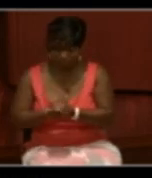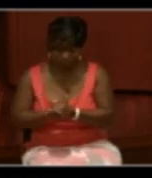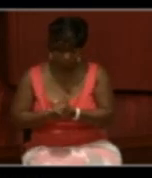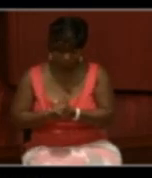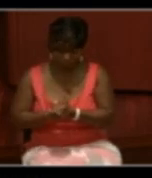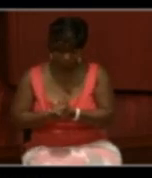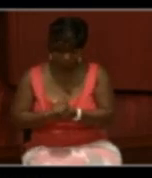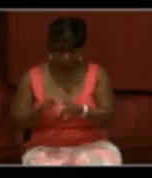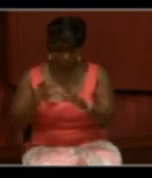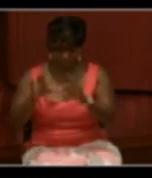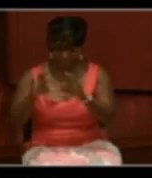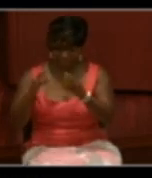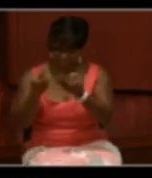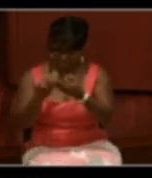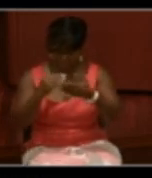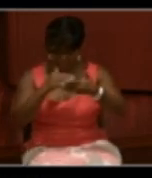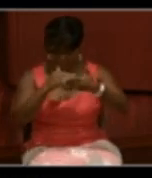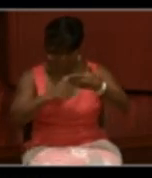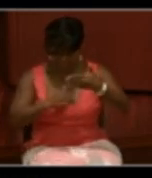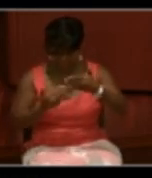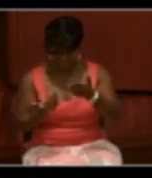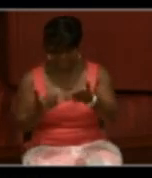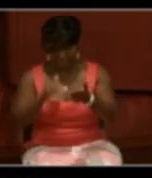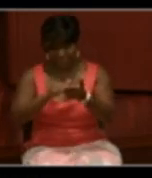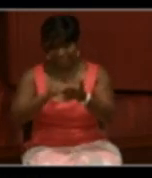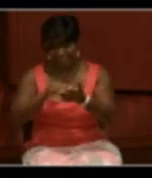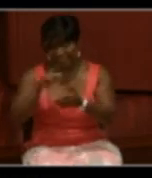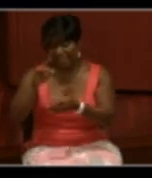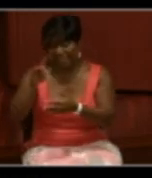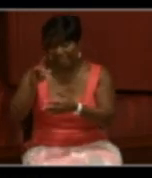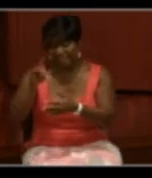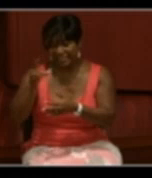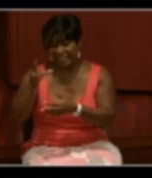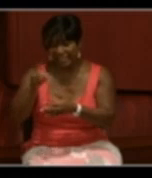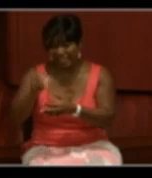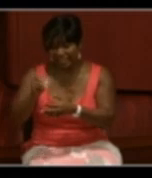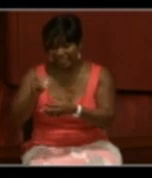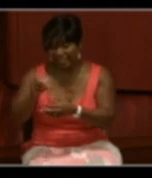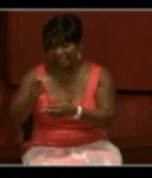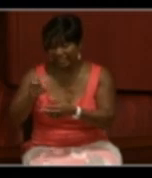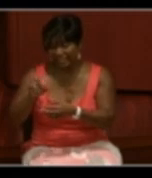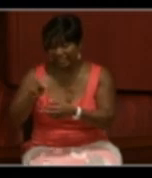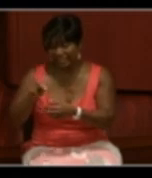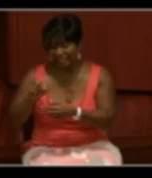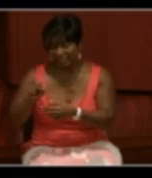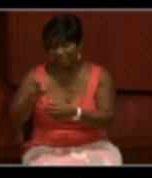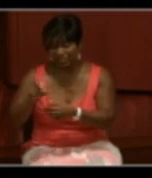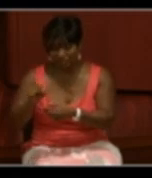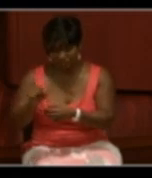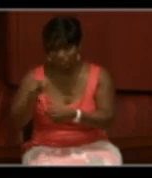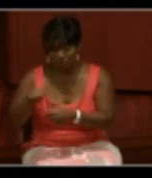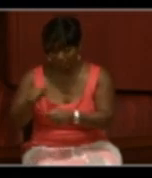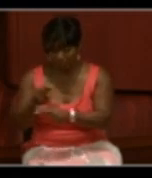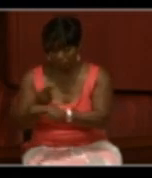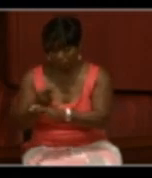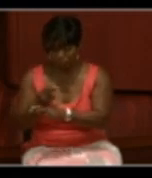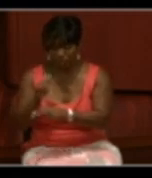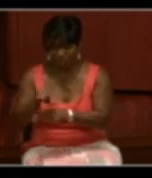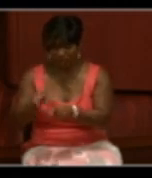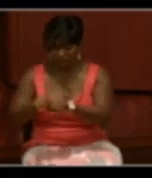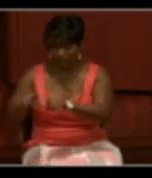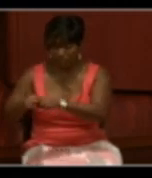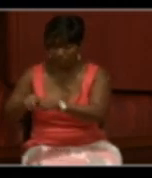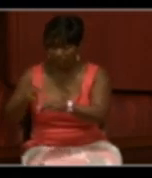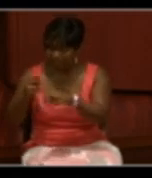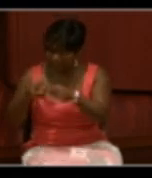The family is listed again in the 1880 census, another federal record that you can make use of here. Again,